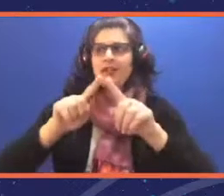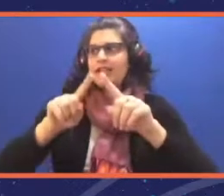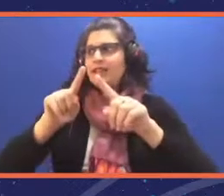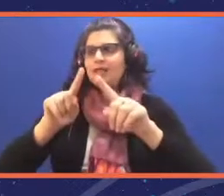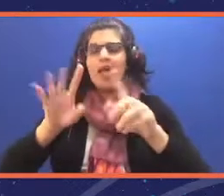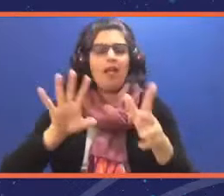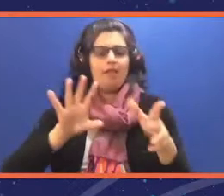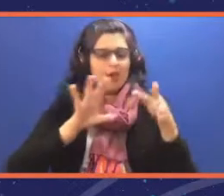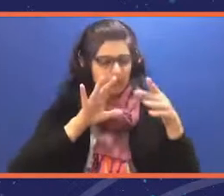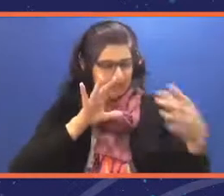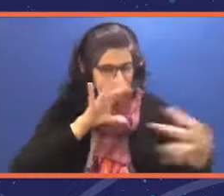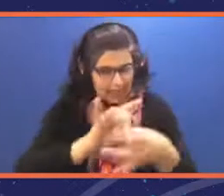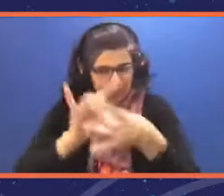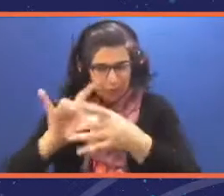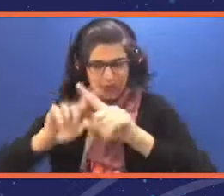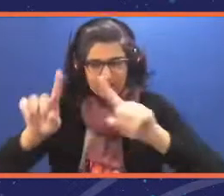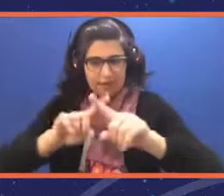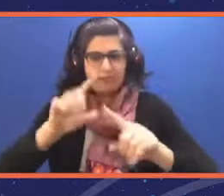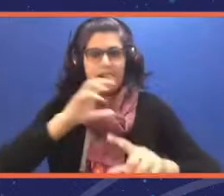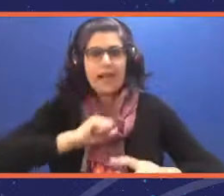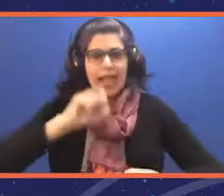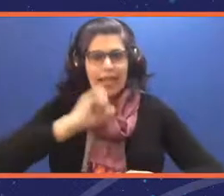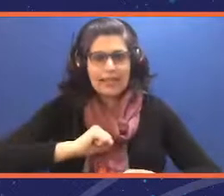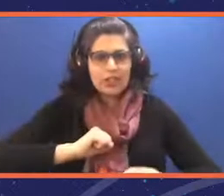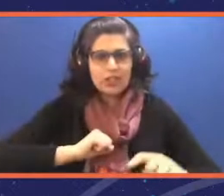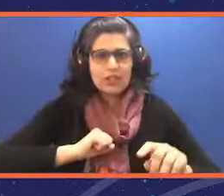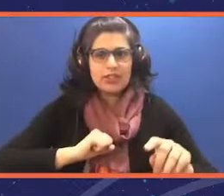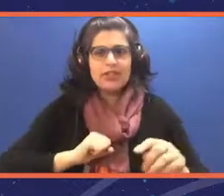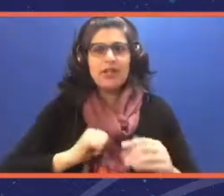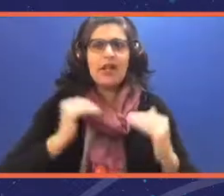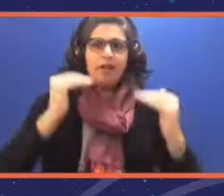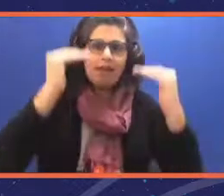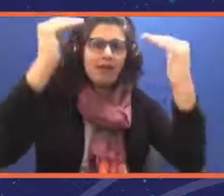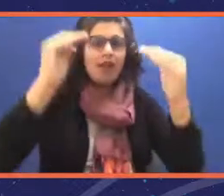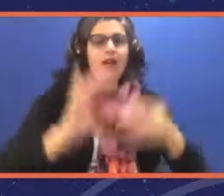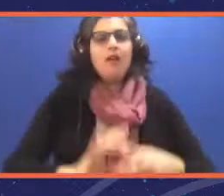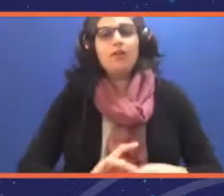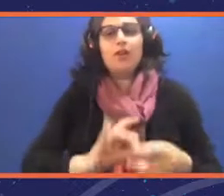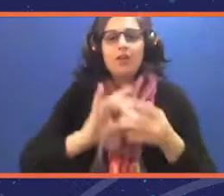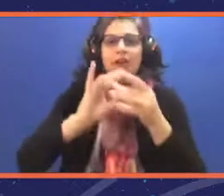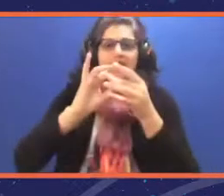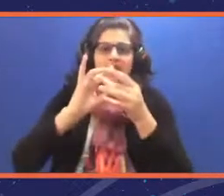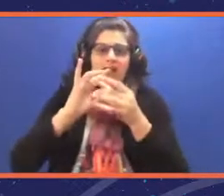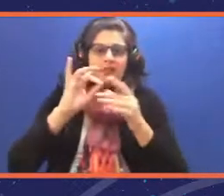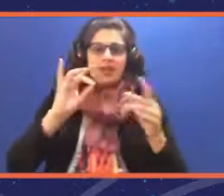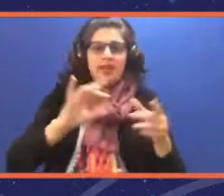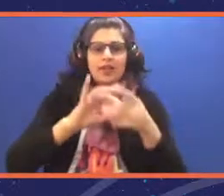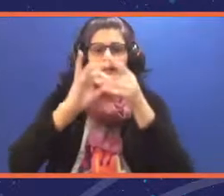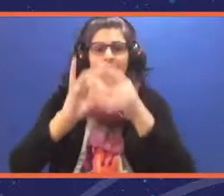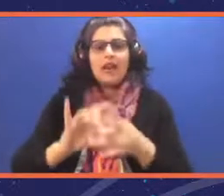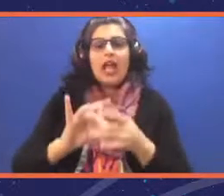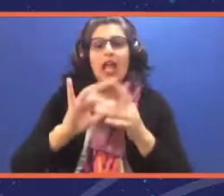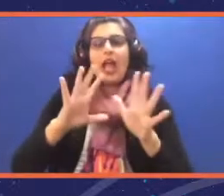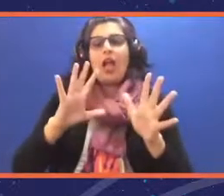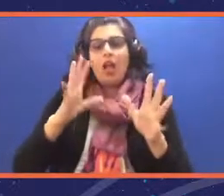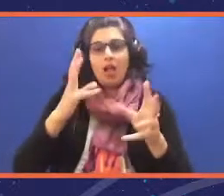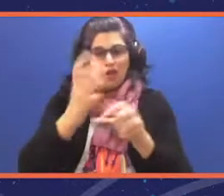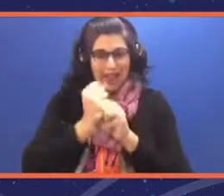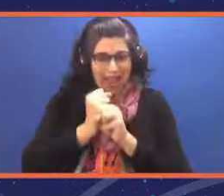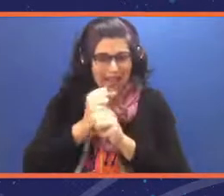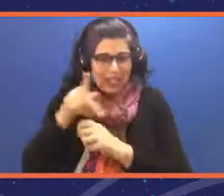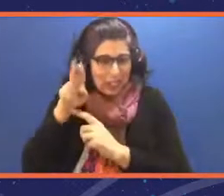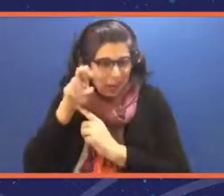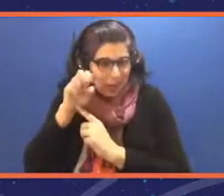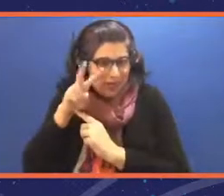different ages and different stages, was really grounded in 4 things. The visuals, which you will be getting a preview of today. Julio